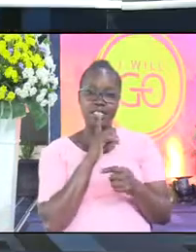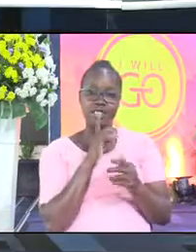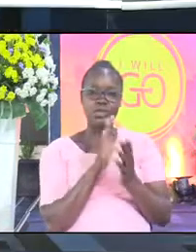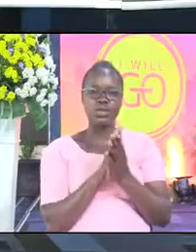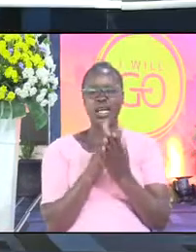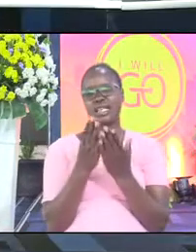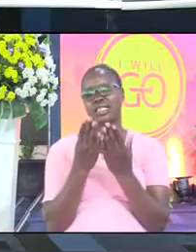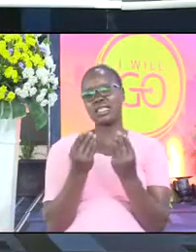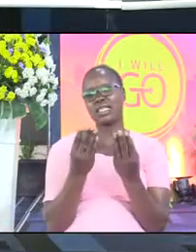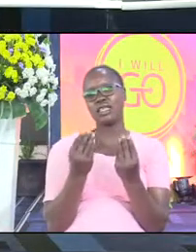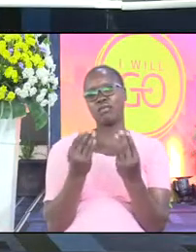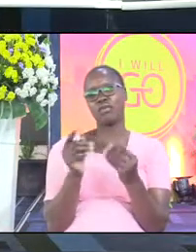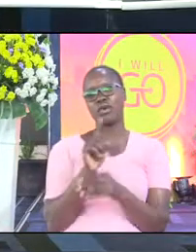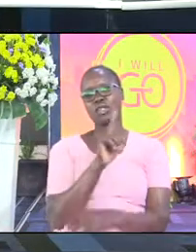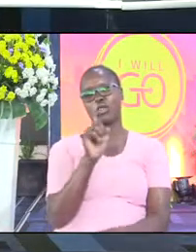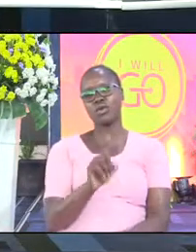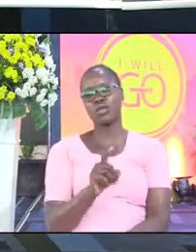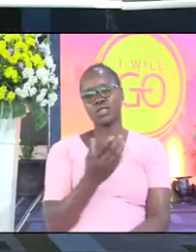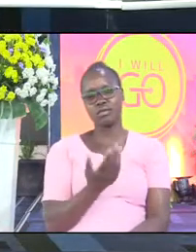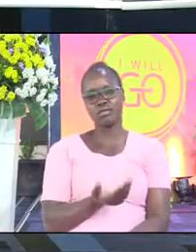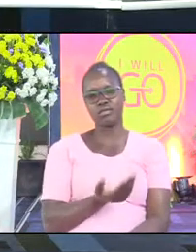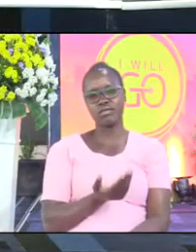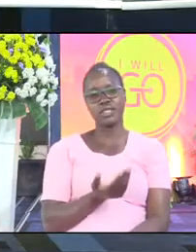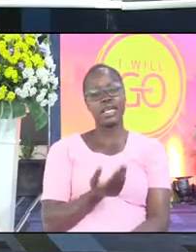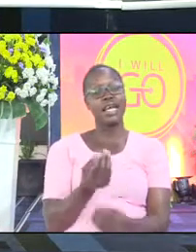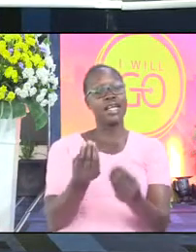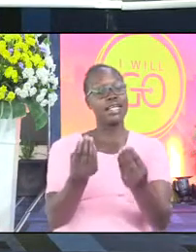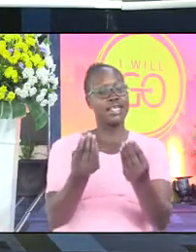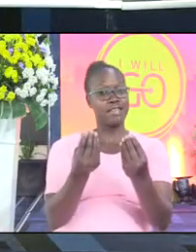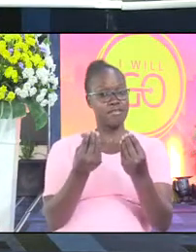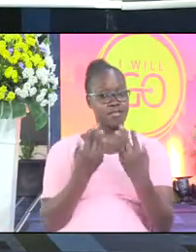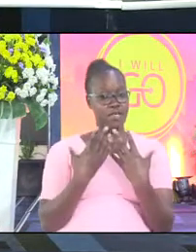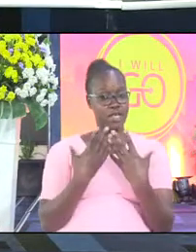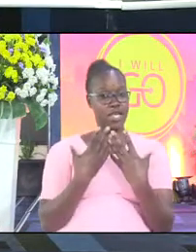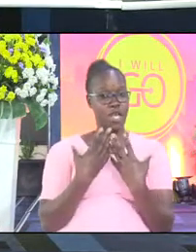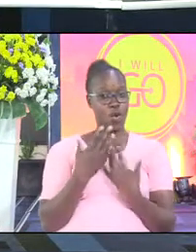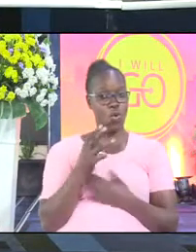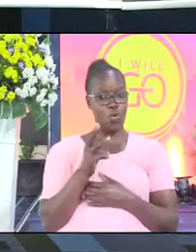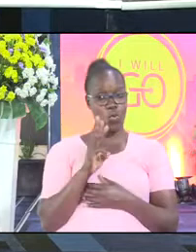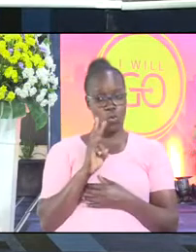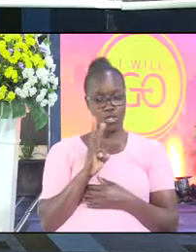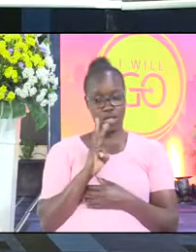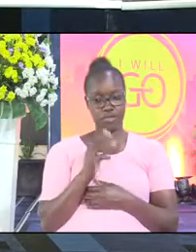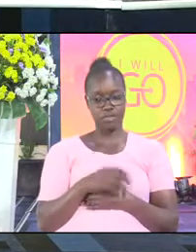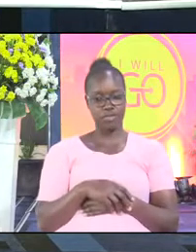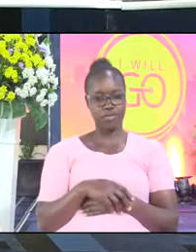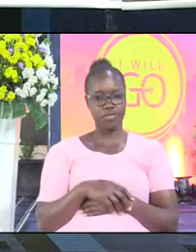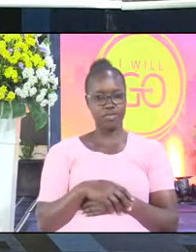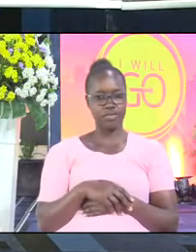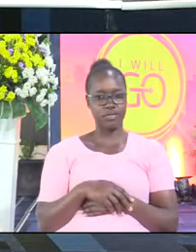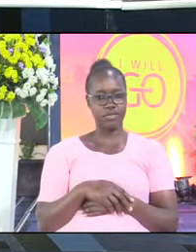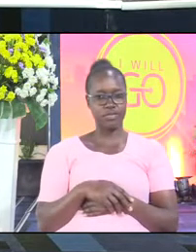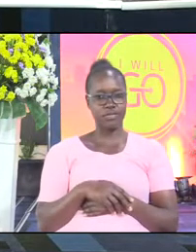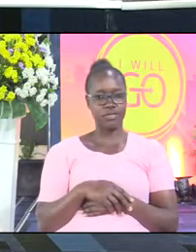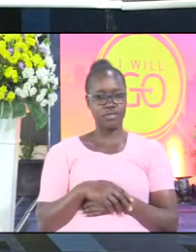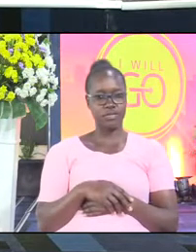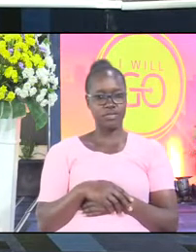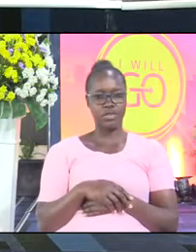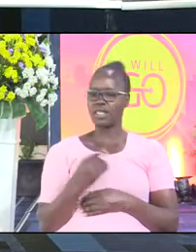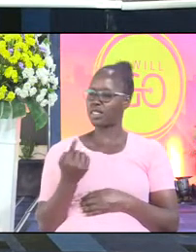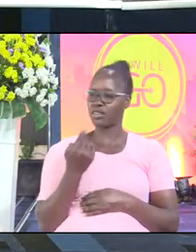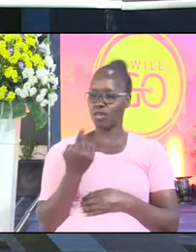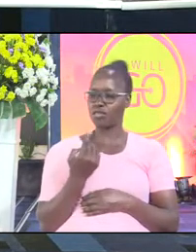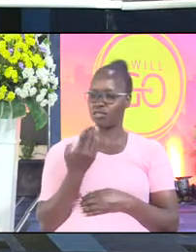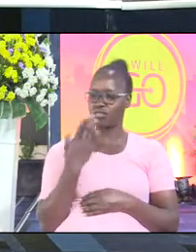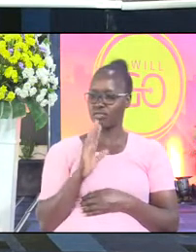a simple request. Give me a drink. That's all